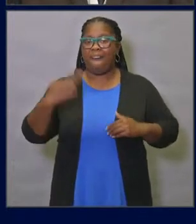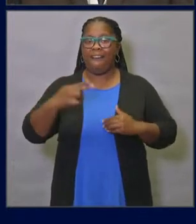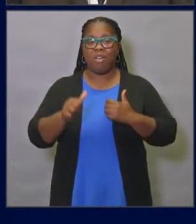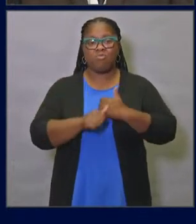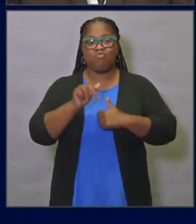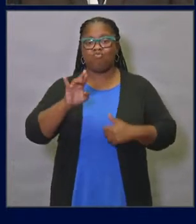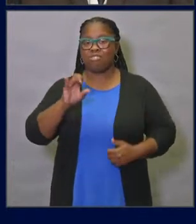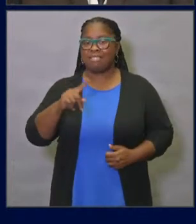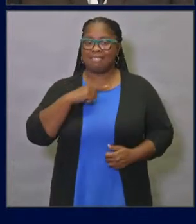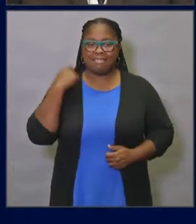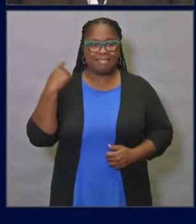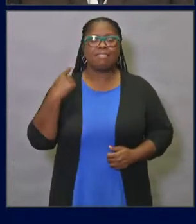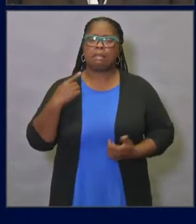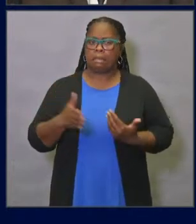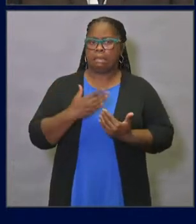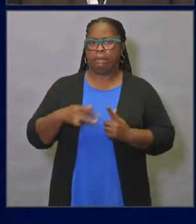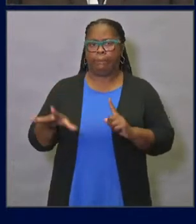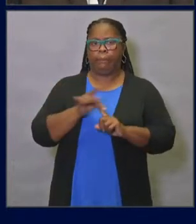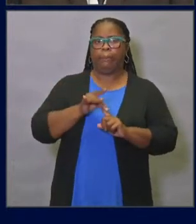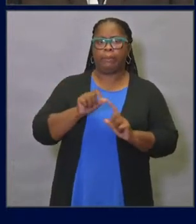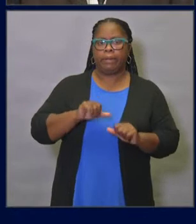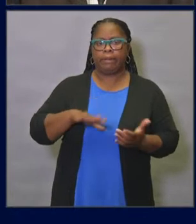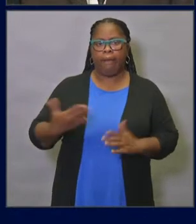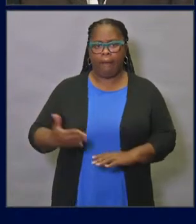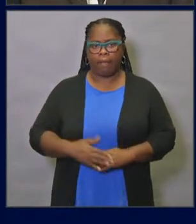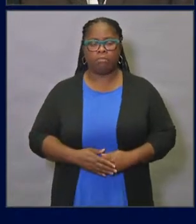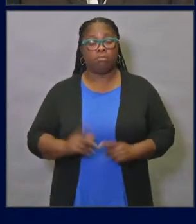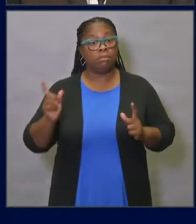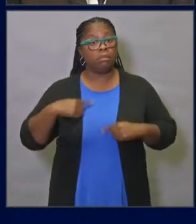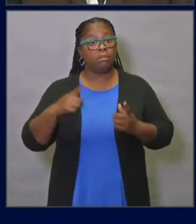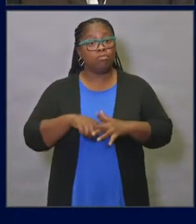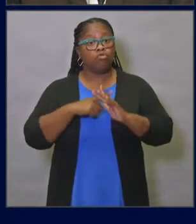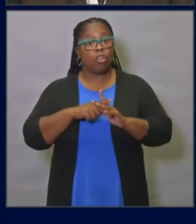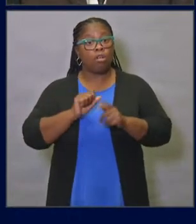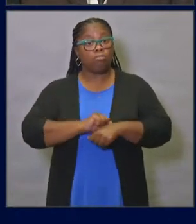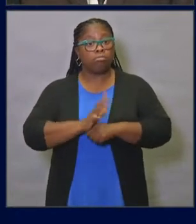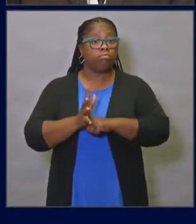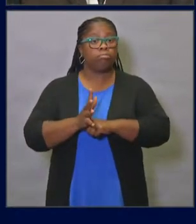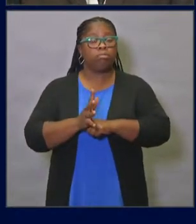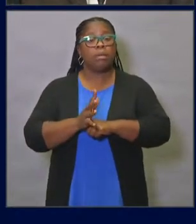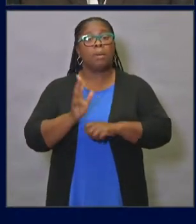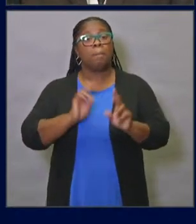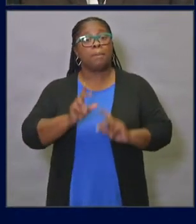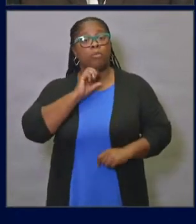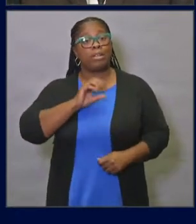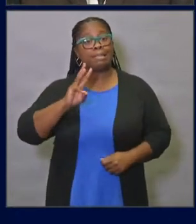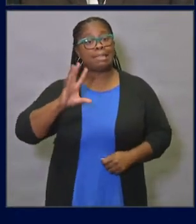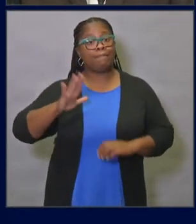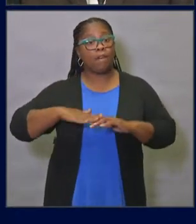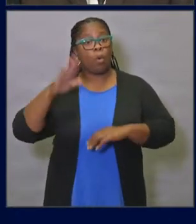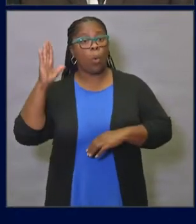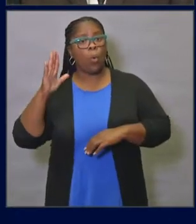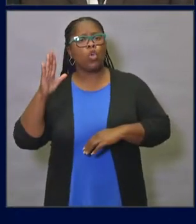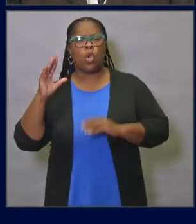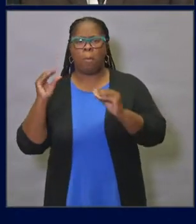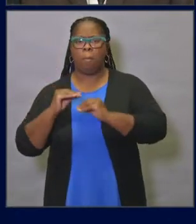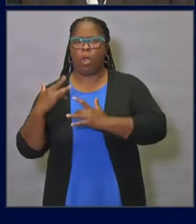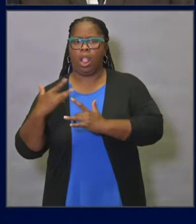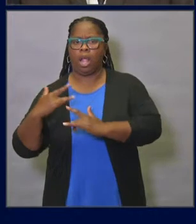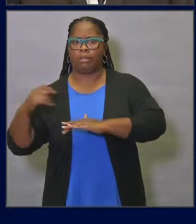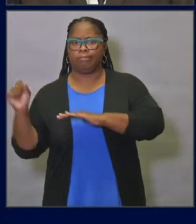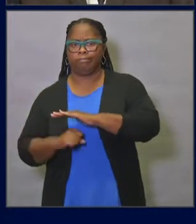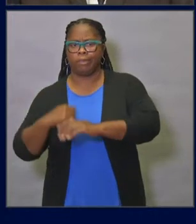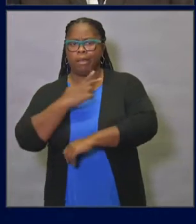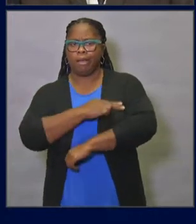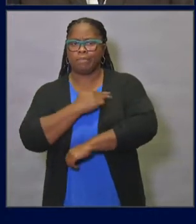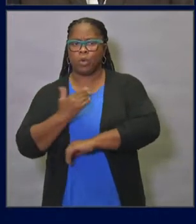Since the beginning of the pandemic, people who are 65 and older have been more likely to be hospitalized with COVID-19 when compared to younger people, and